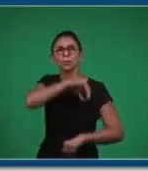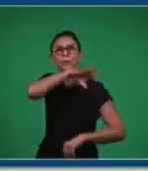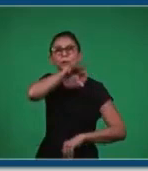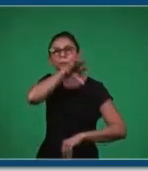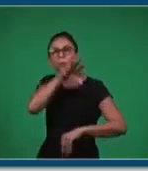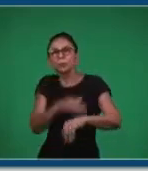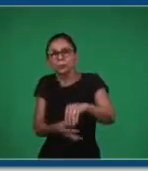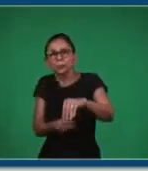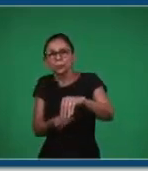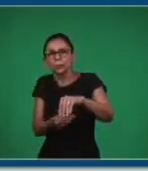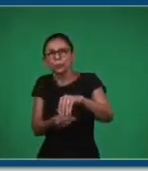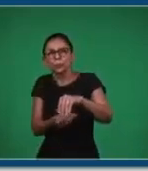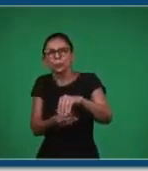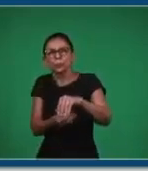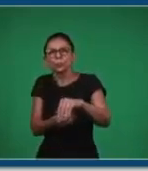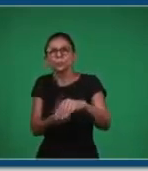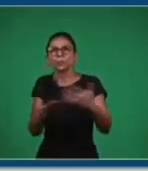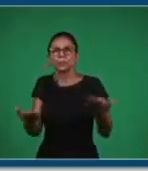will pasture them